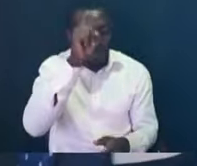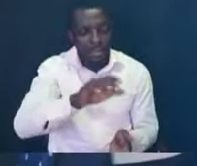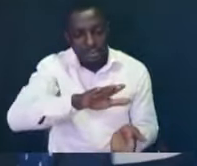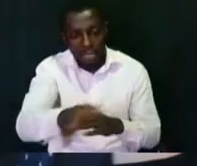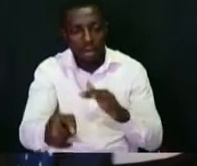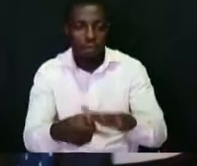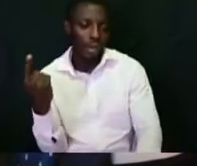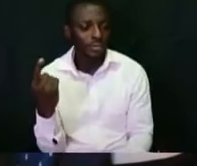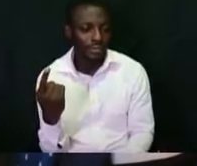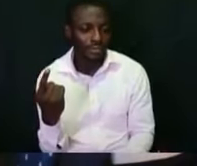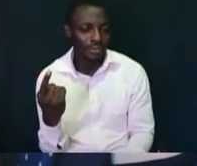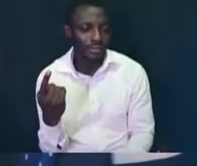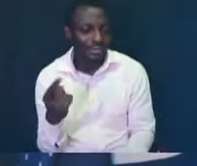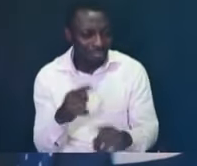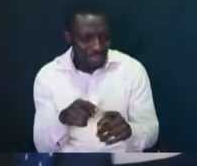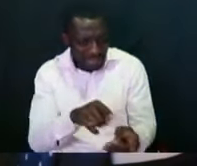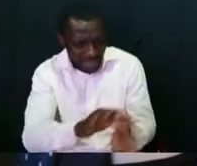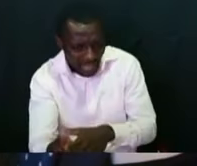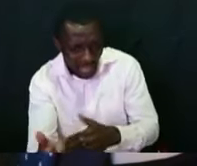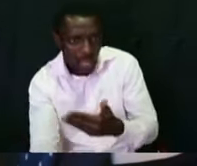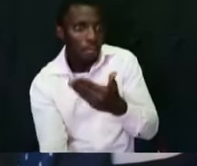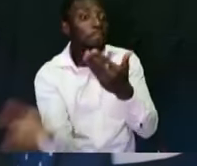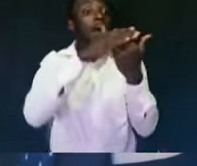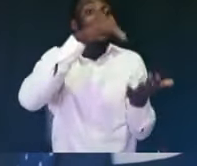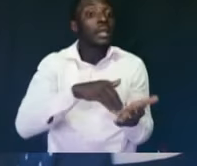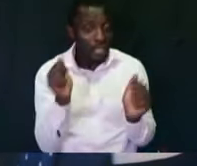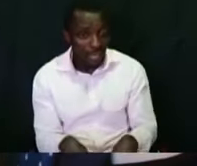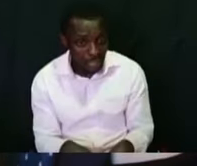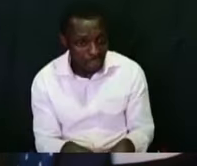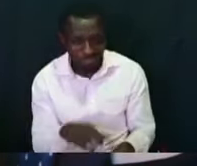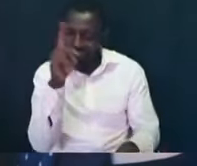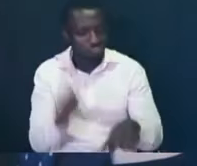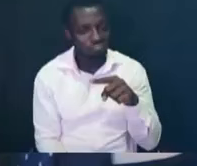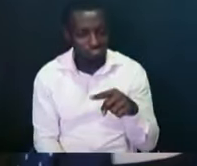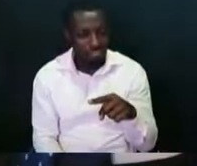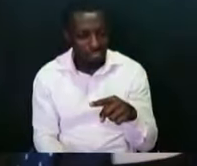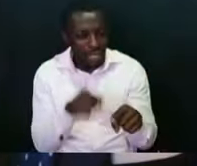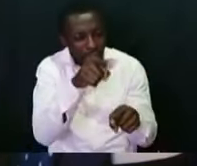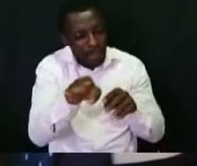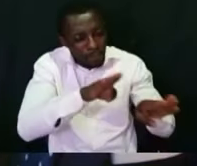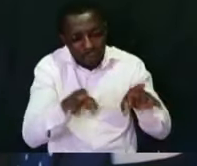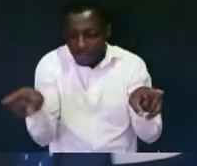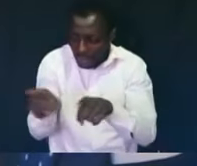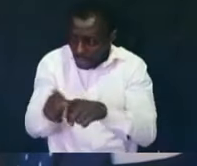but will God get such men again that is the need of Our